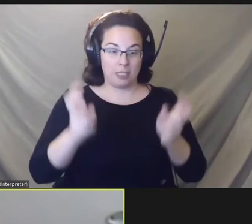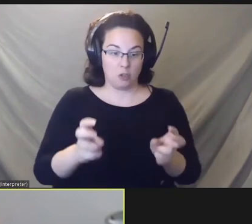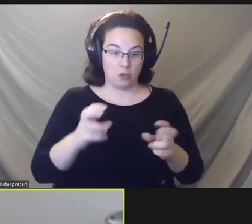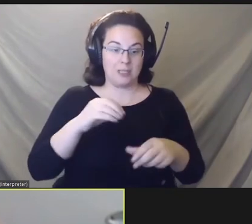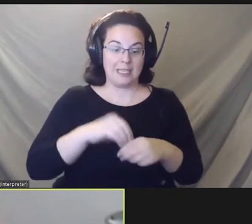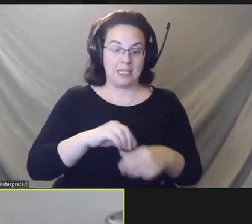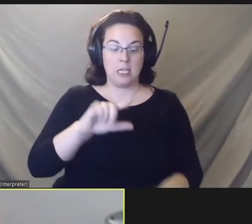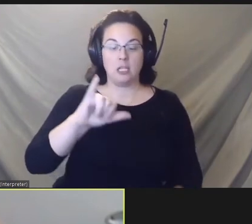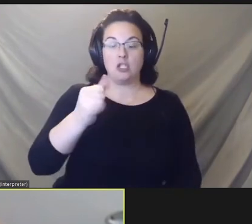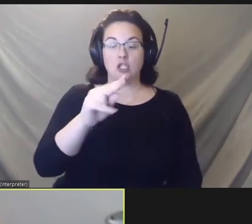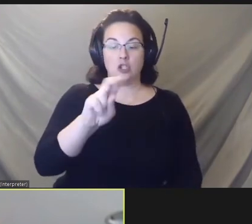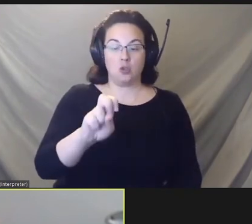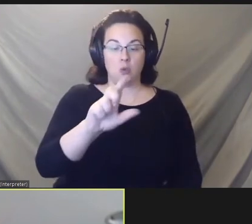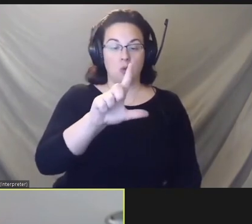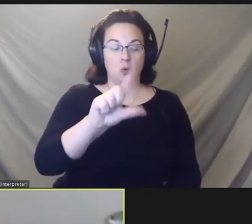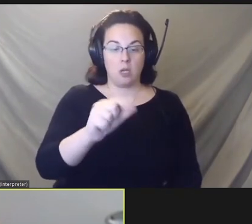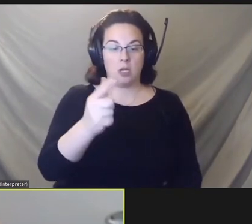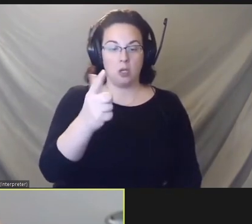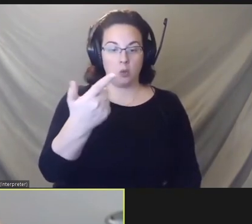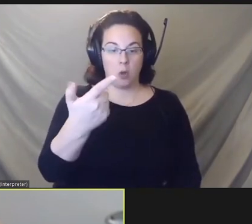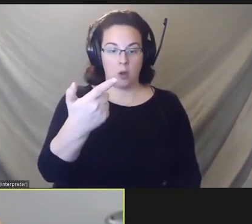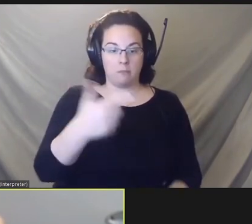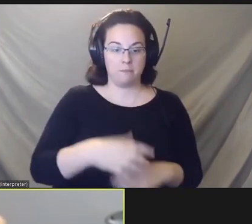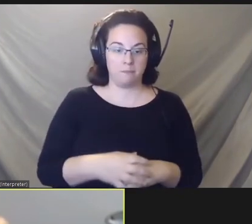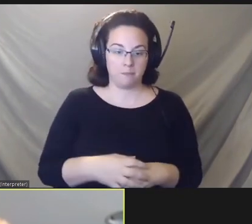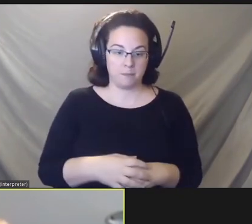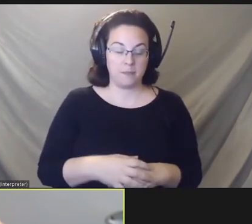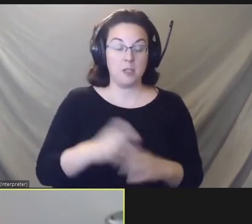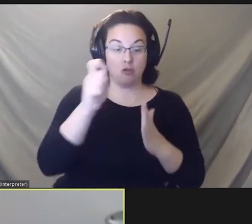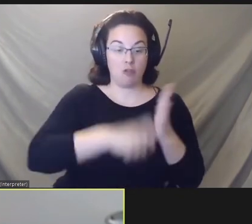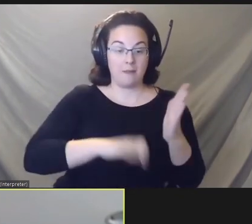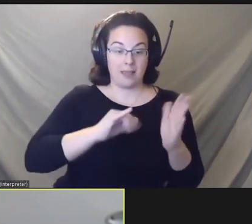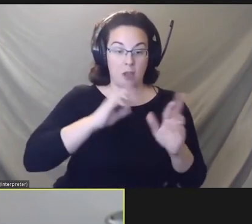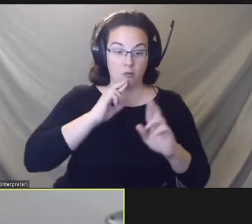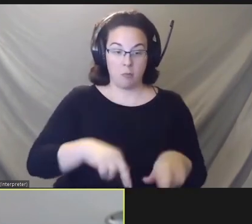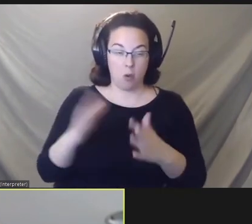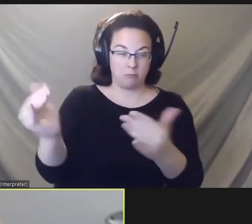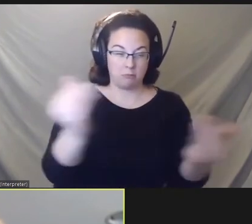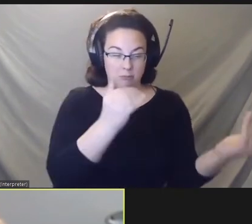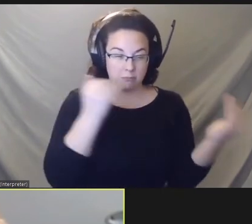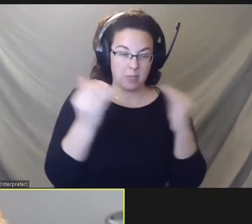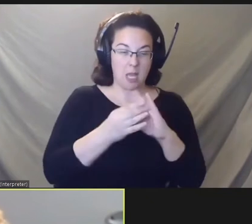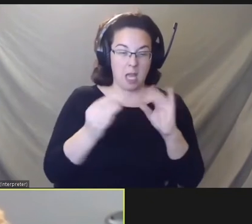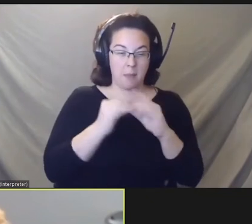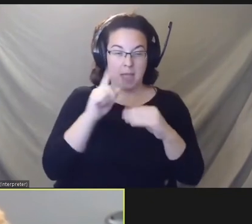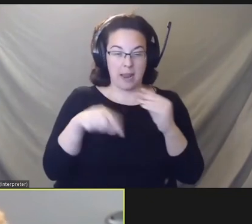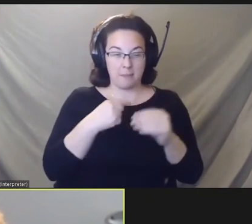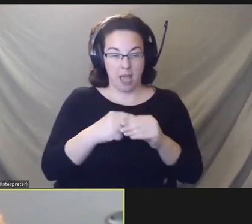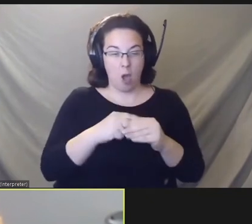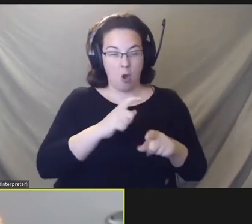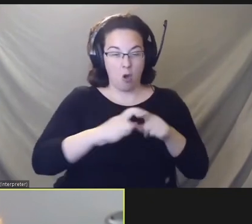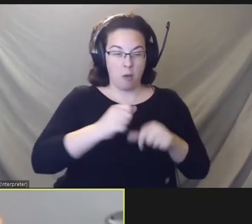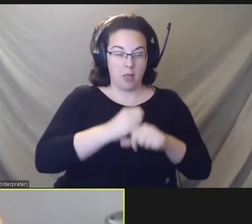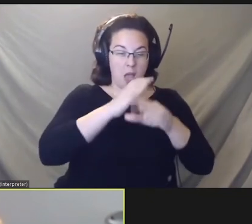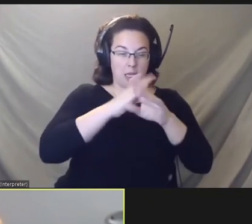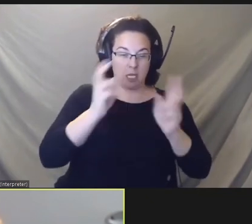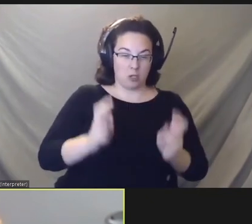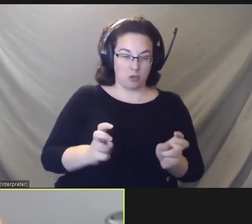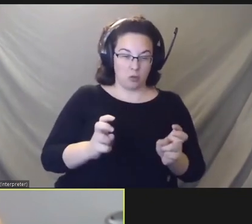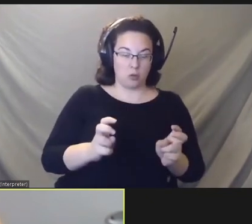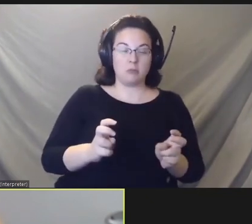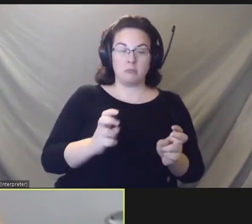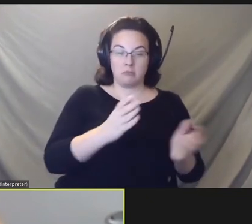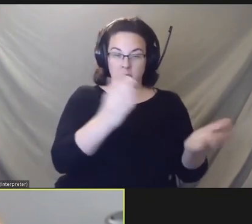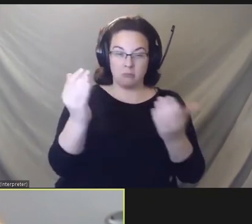June 2021. In drafting the report, the Bureau sought comment on certain call blocking issues and received comments from